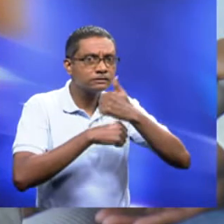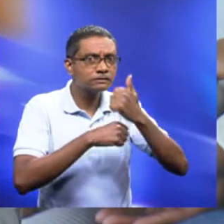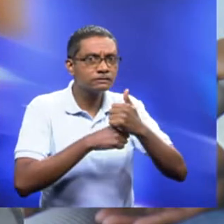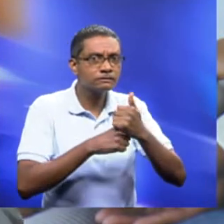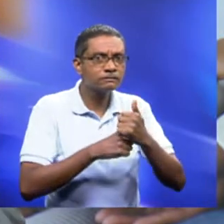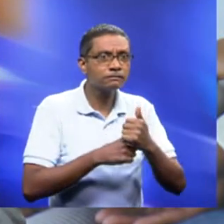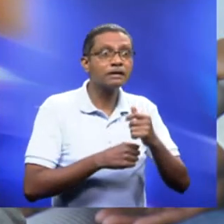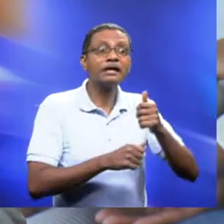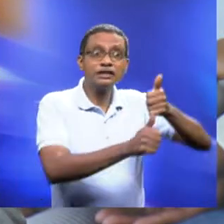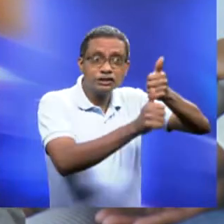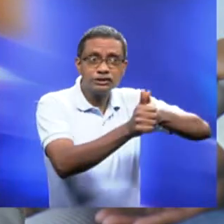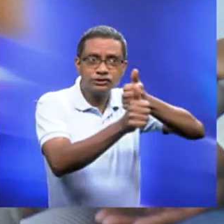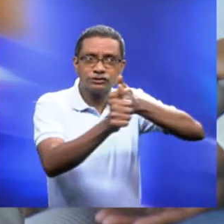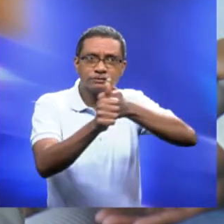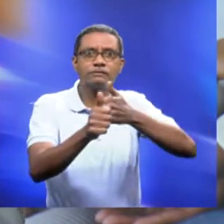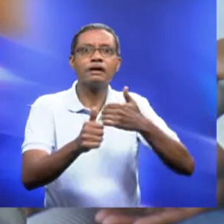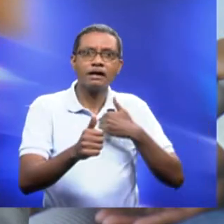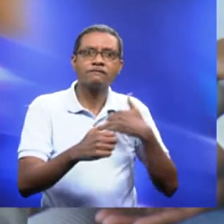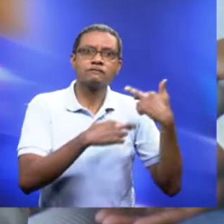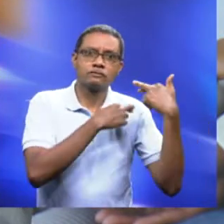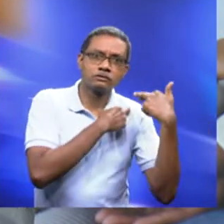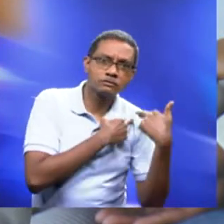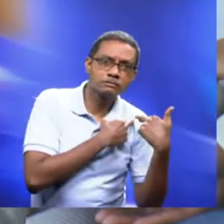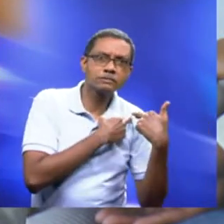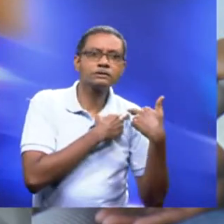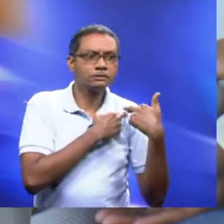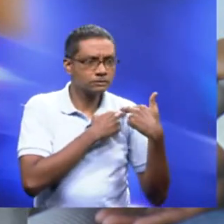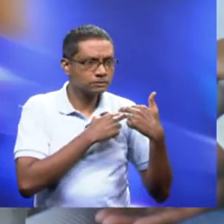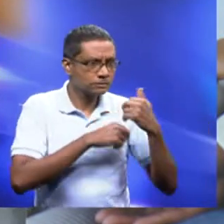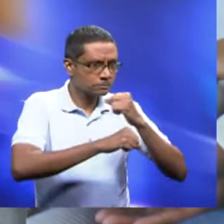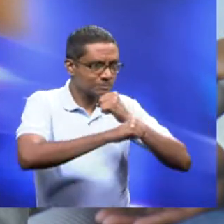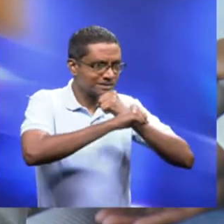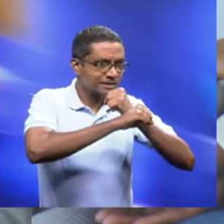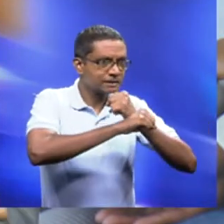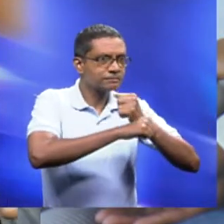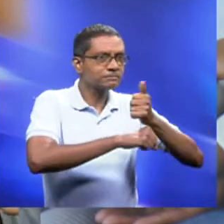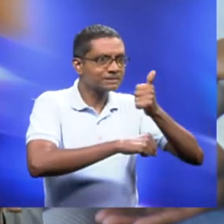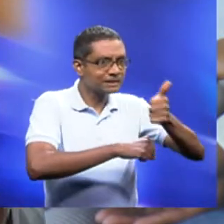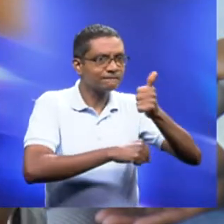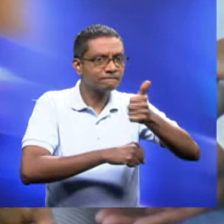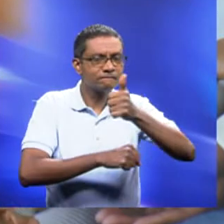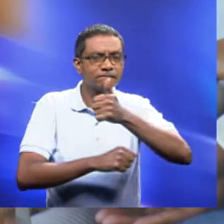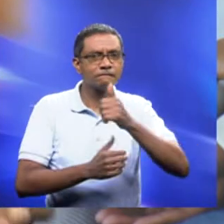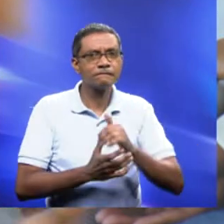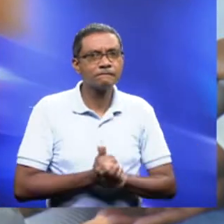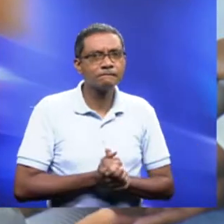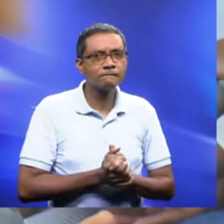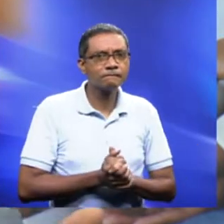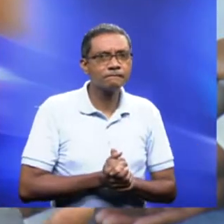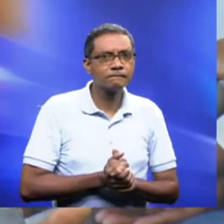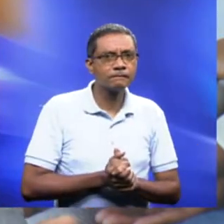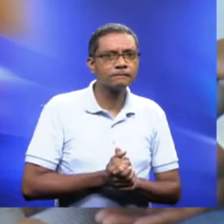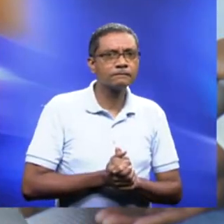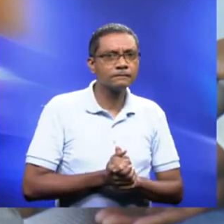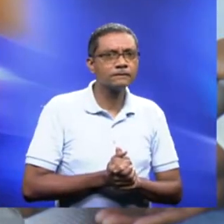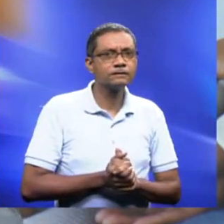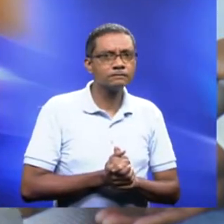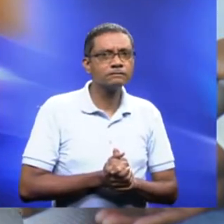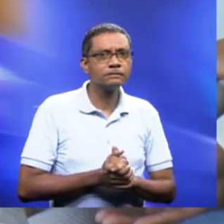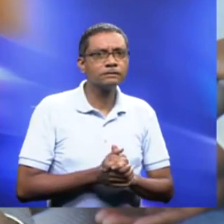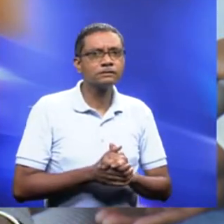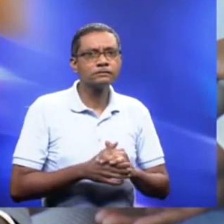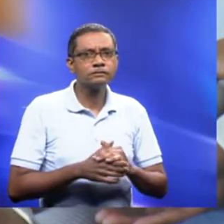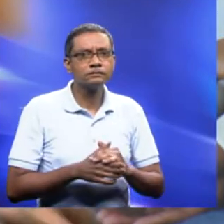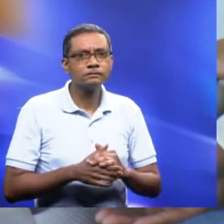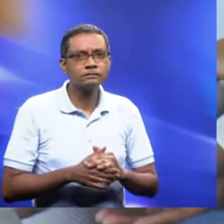individual responsibility not to click on links that they ought not to enforce and strengthen their passwords